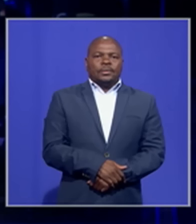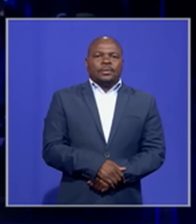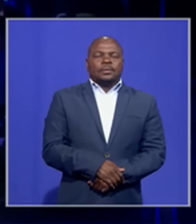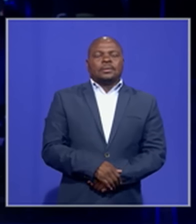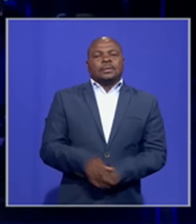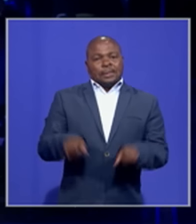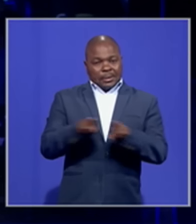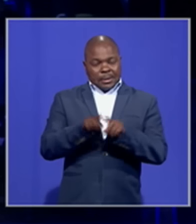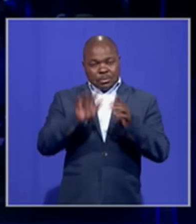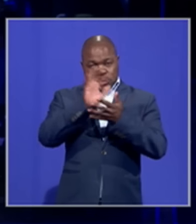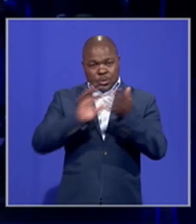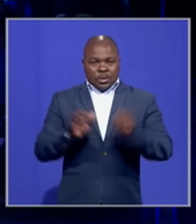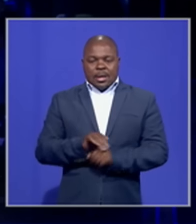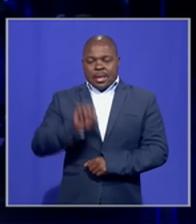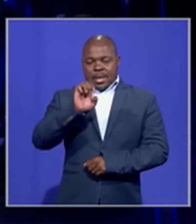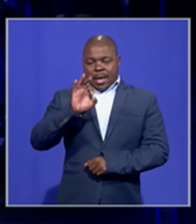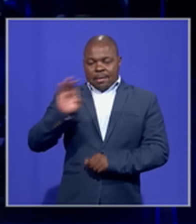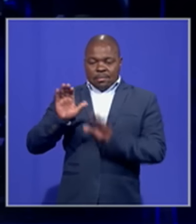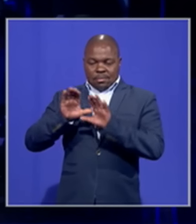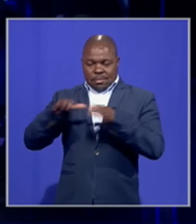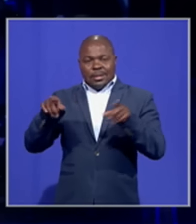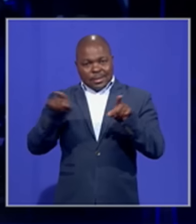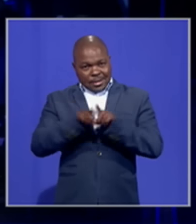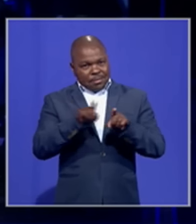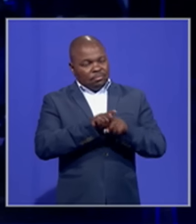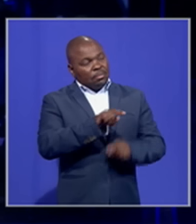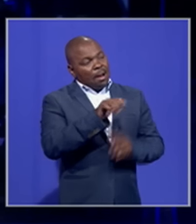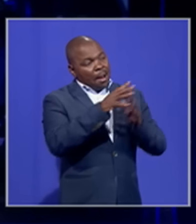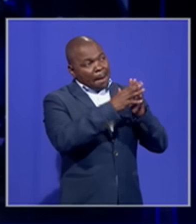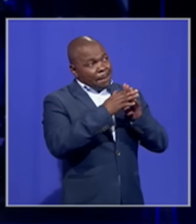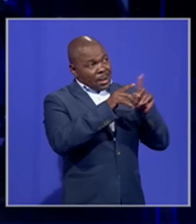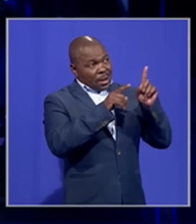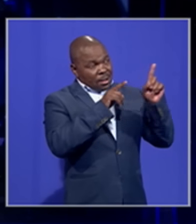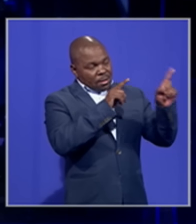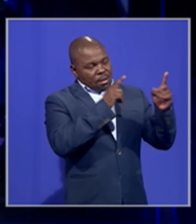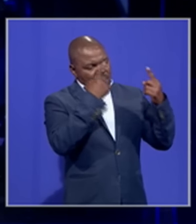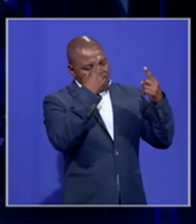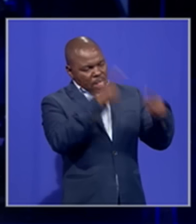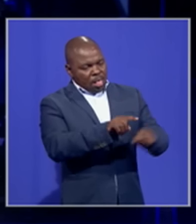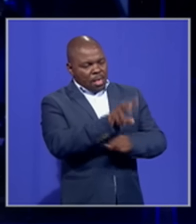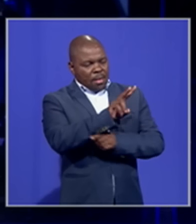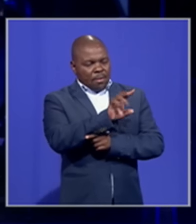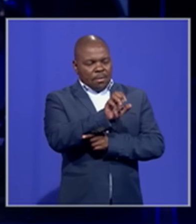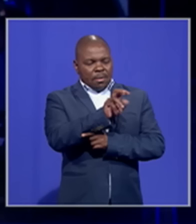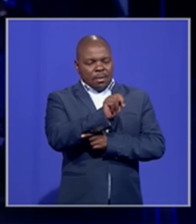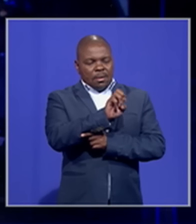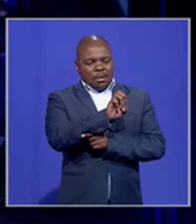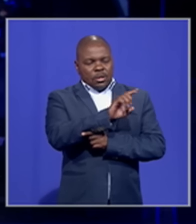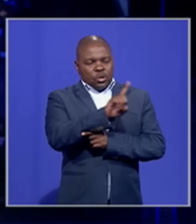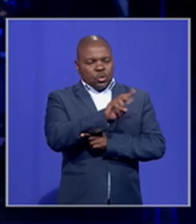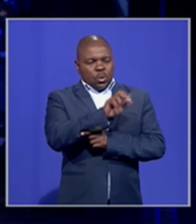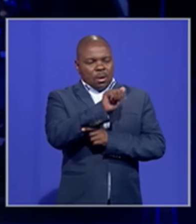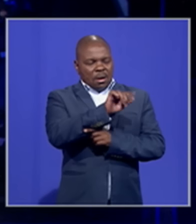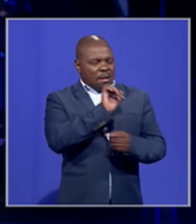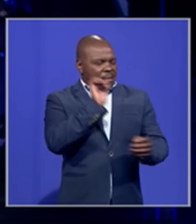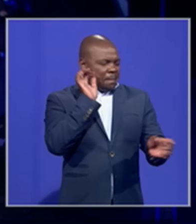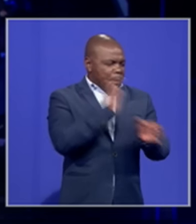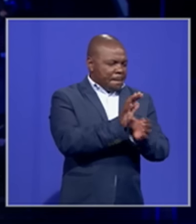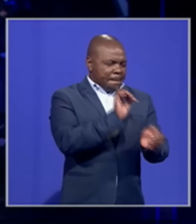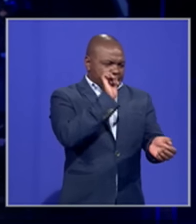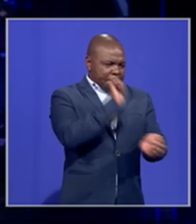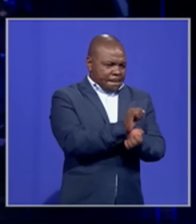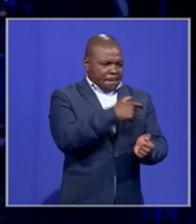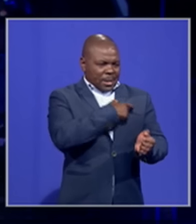Ditaba di sa le mothating ona mokga wa EFF o se holotse ka bohale ditlhaselo tsa sesole sa America naheng ya Venezuela le ho tshwarwa ha mopresidente